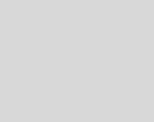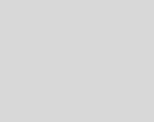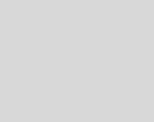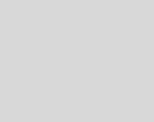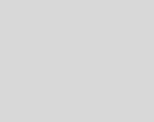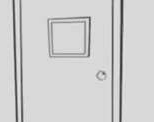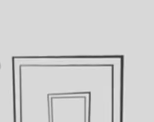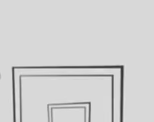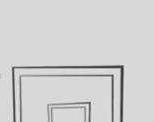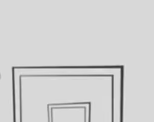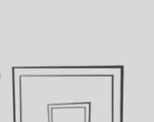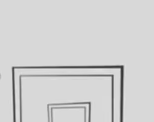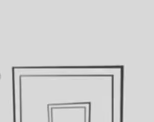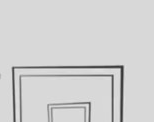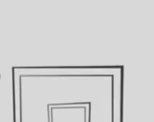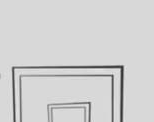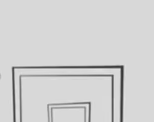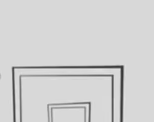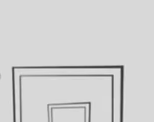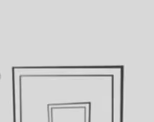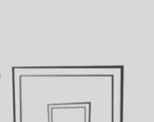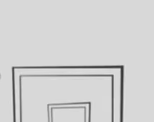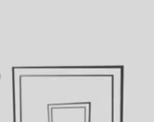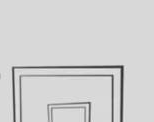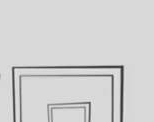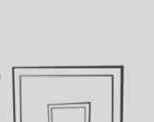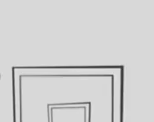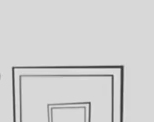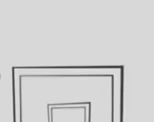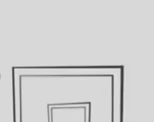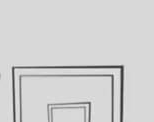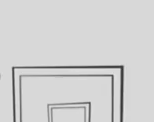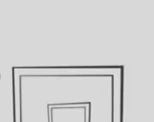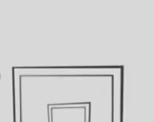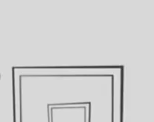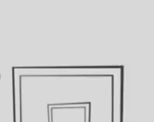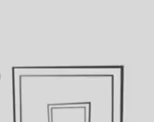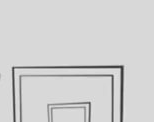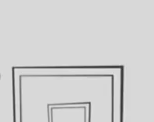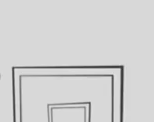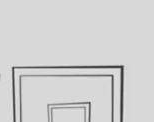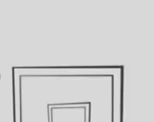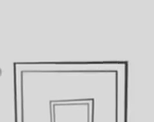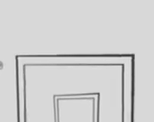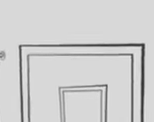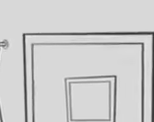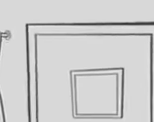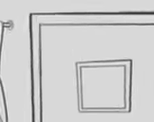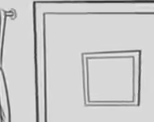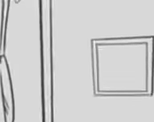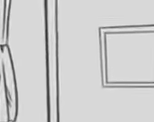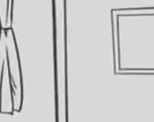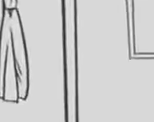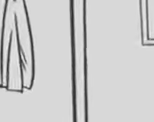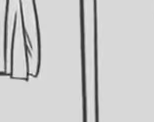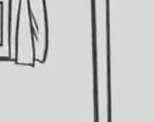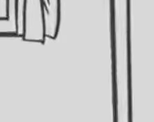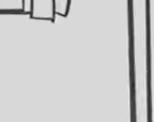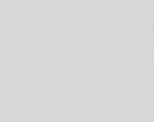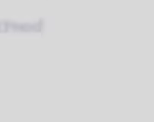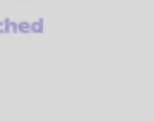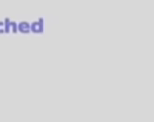In crisis situations, children can perceive anxiety, which can cause them to feel stressed. Depending on their age, their response may